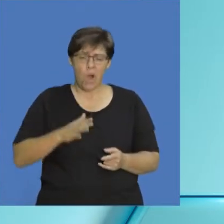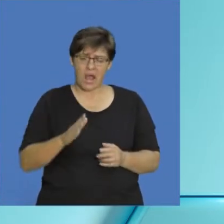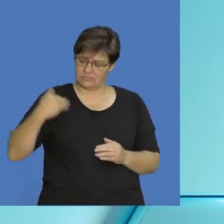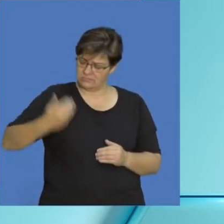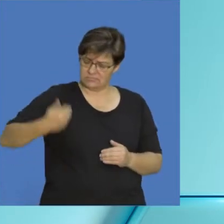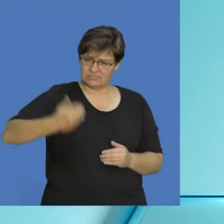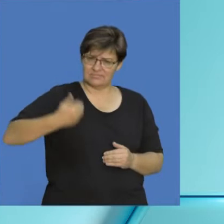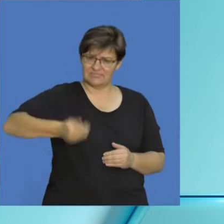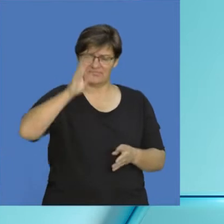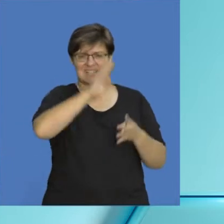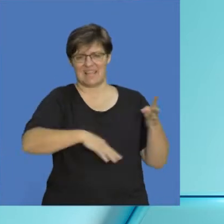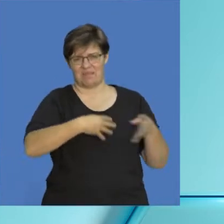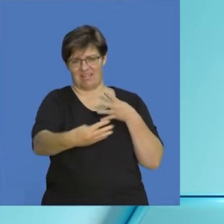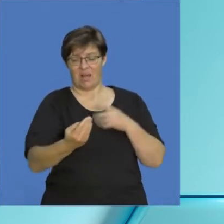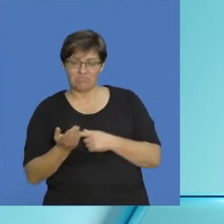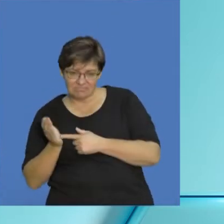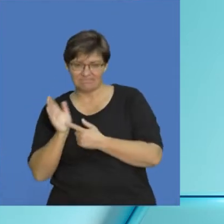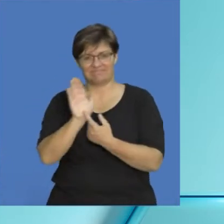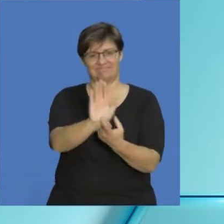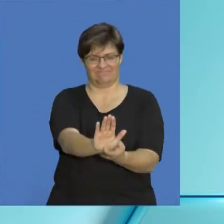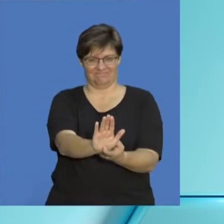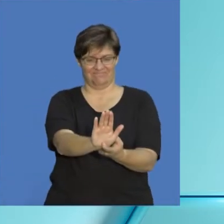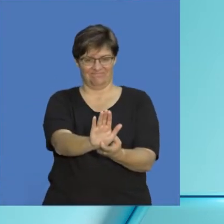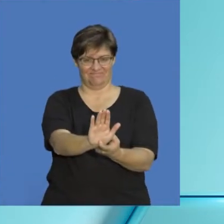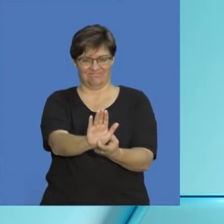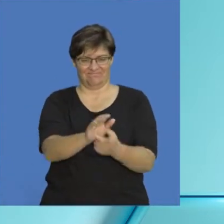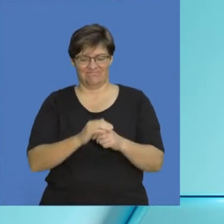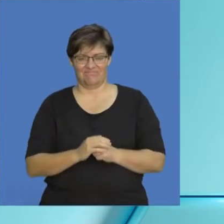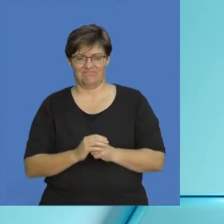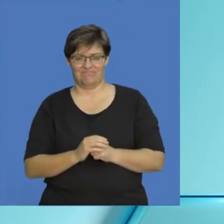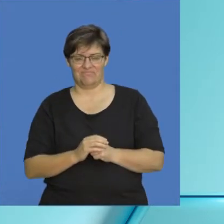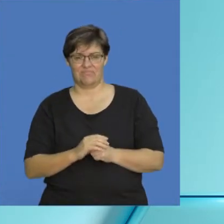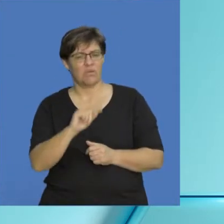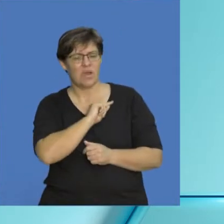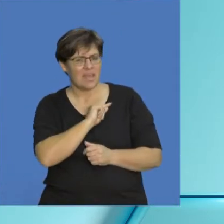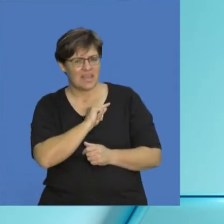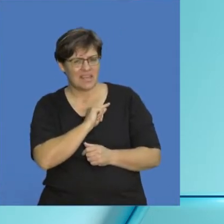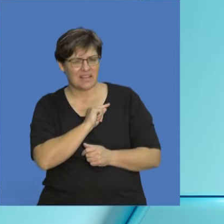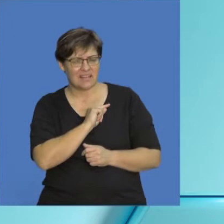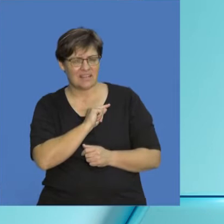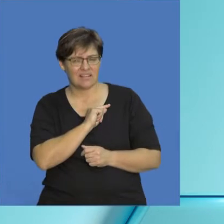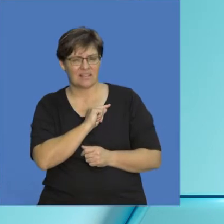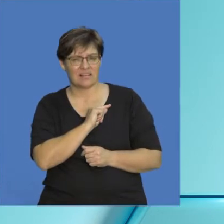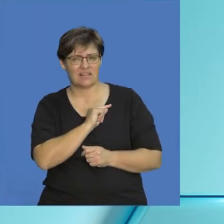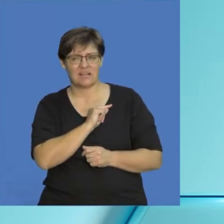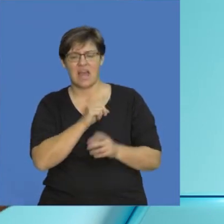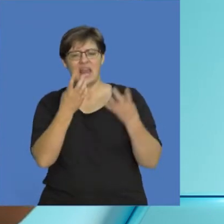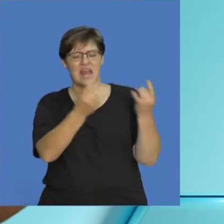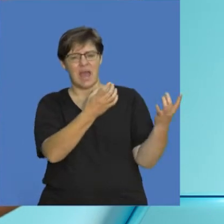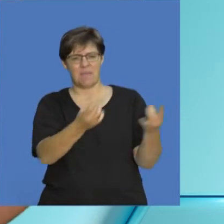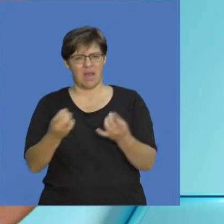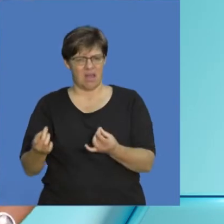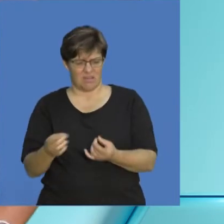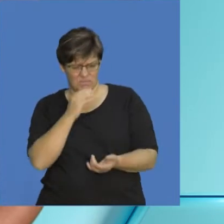a frequency table so that we can present that, okay? Because if we have numbers like